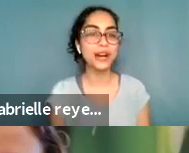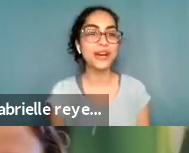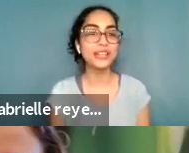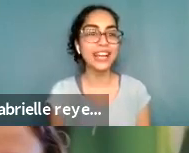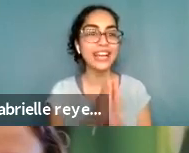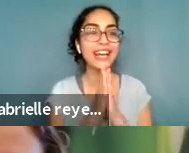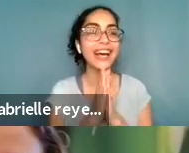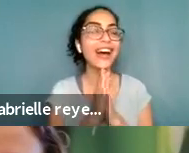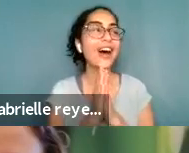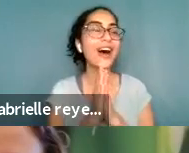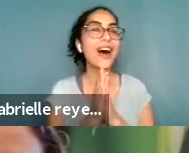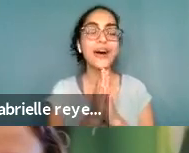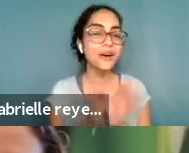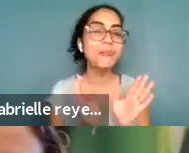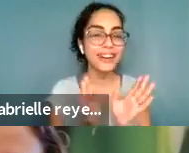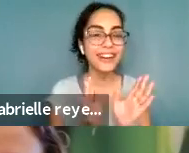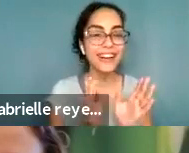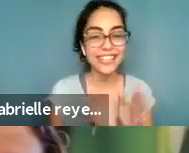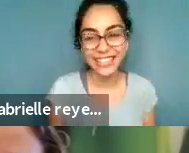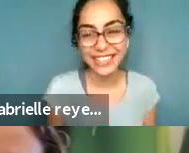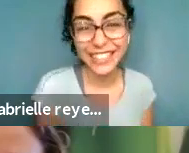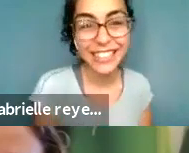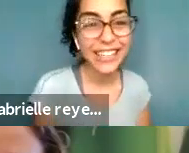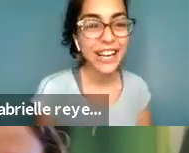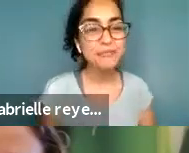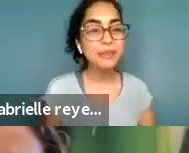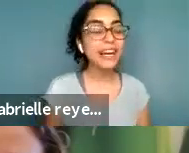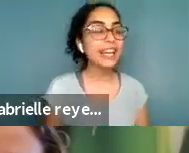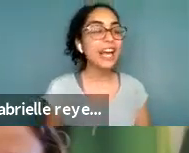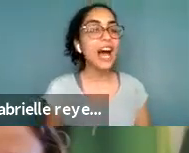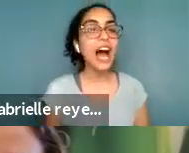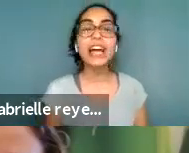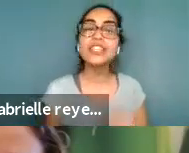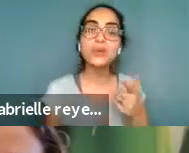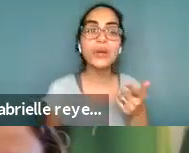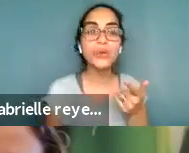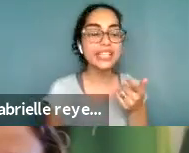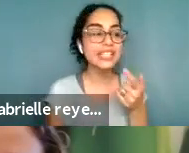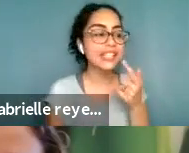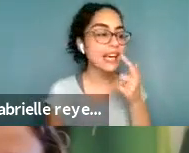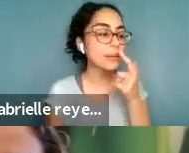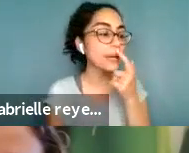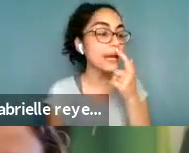Bloomsburg Fair. Like, oh my God. But I didn't